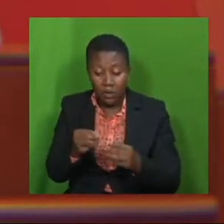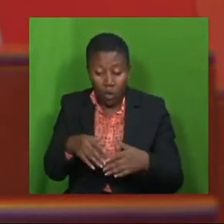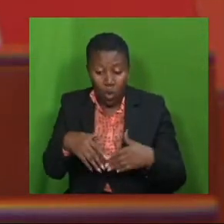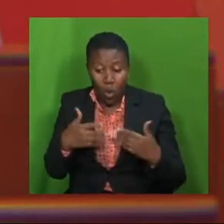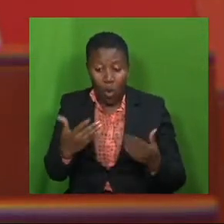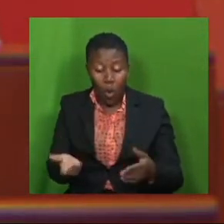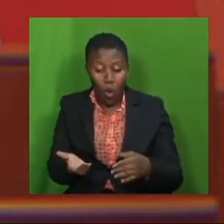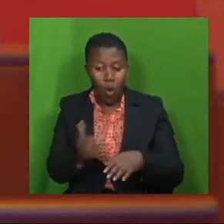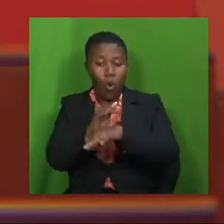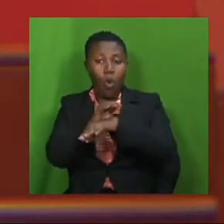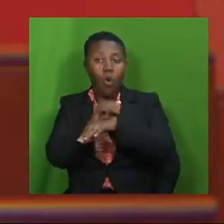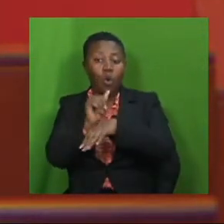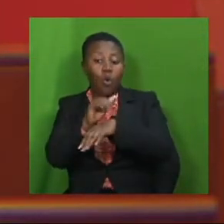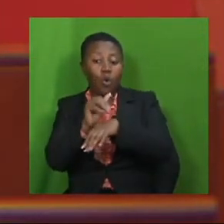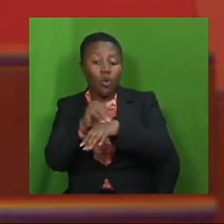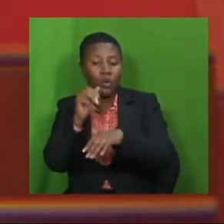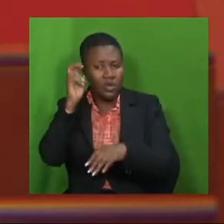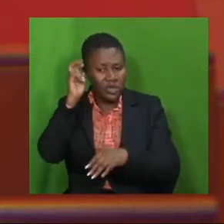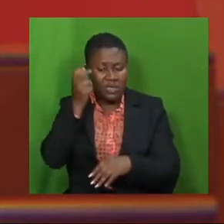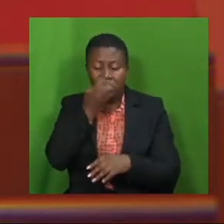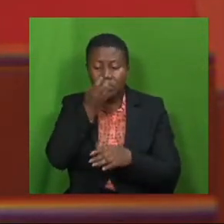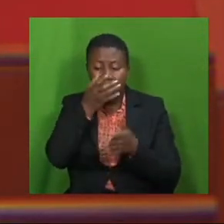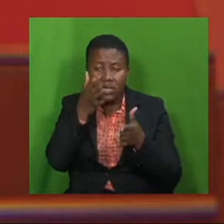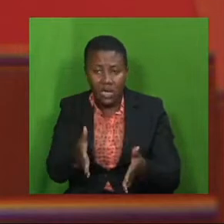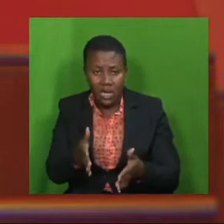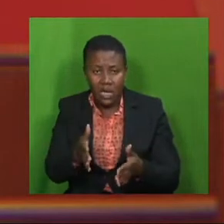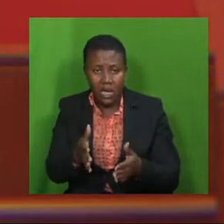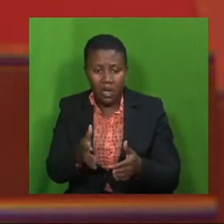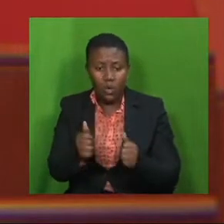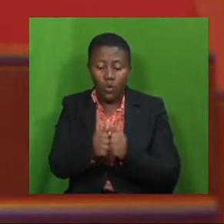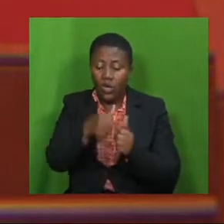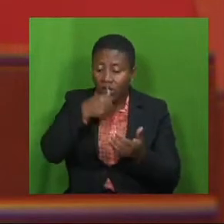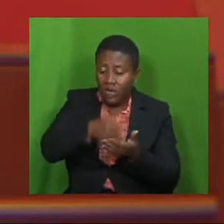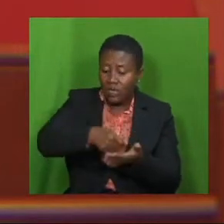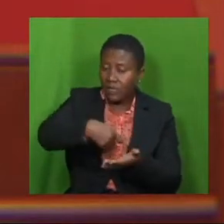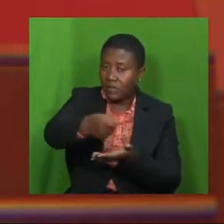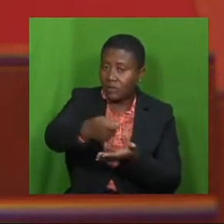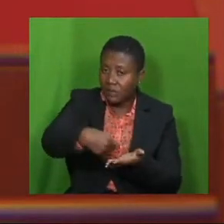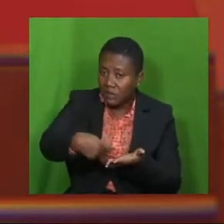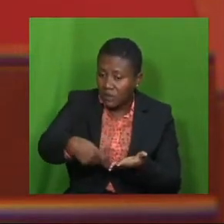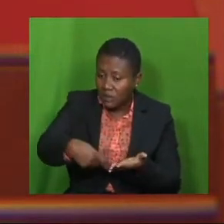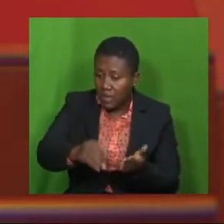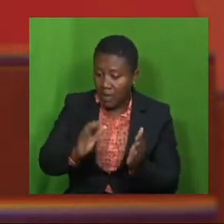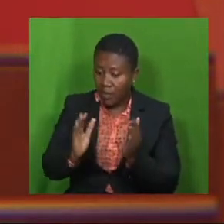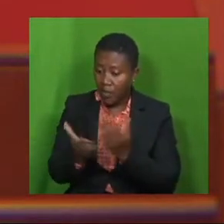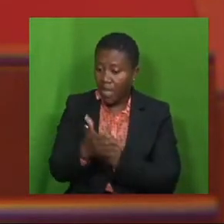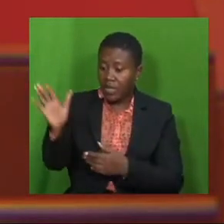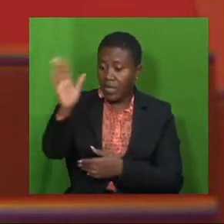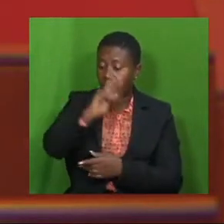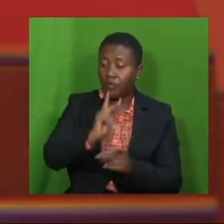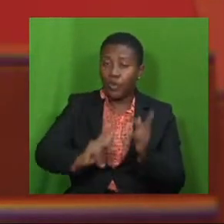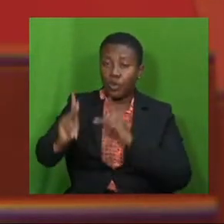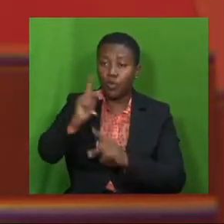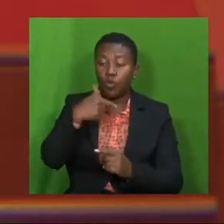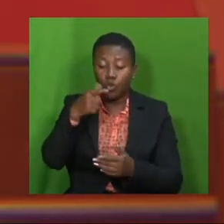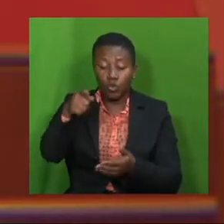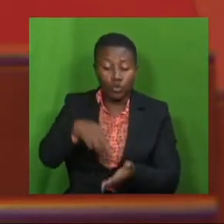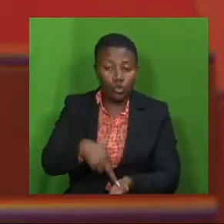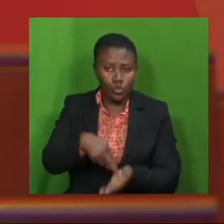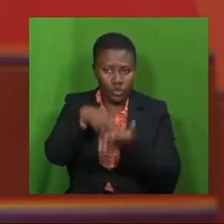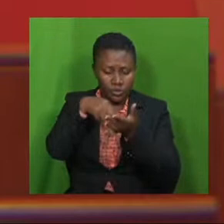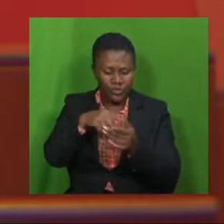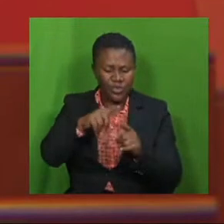attention is drawn in writing by the people who represent, the Speaker definitely will